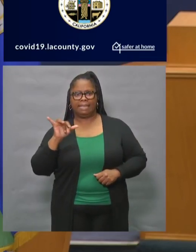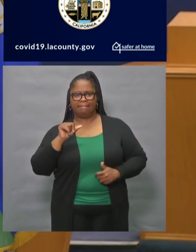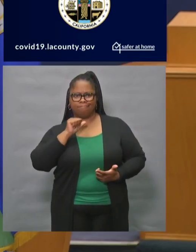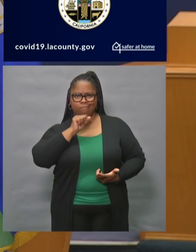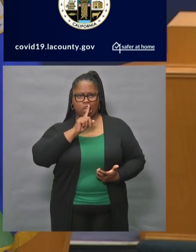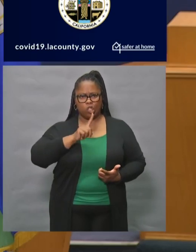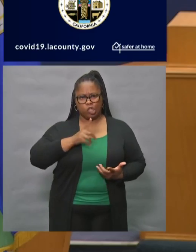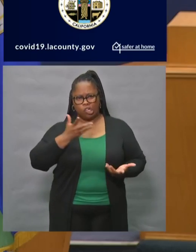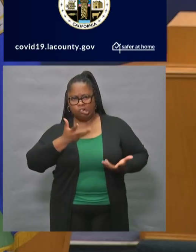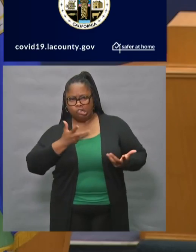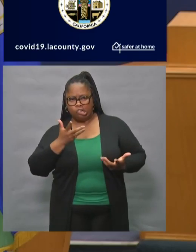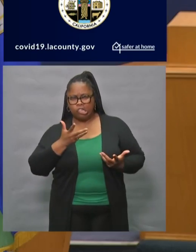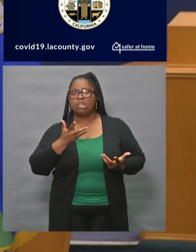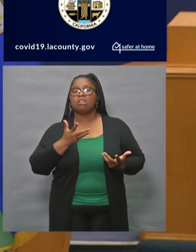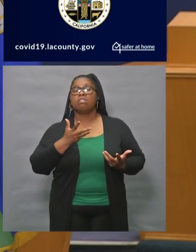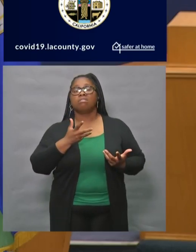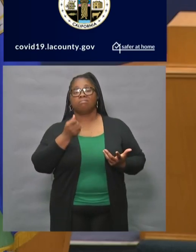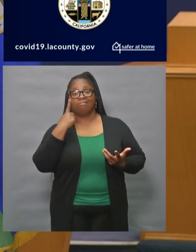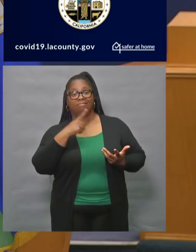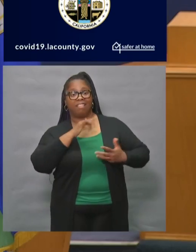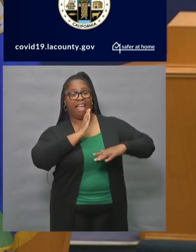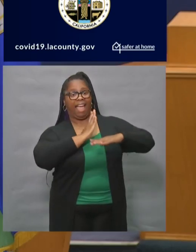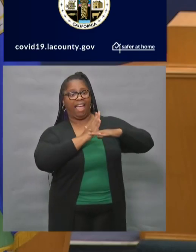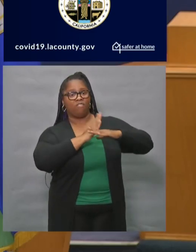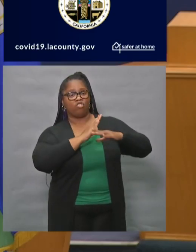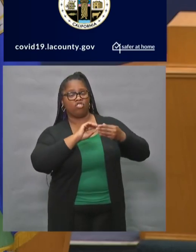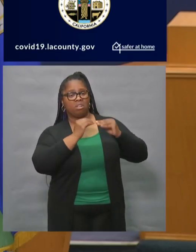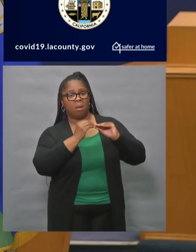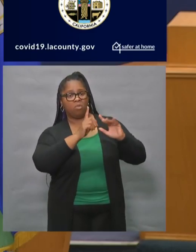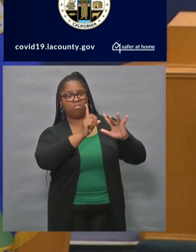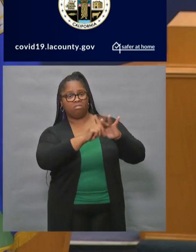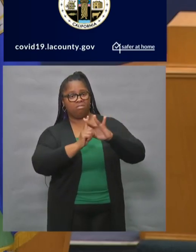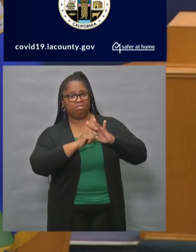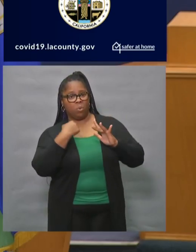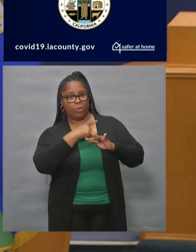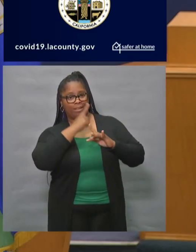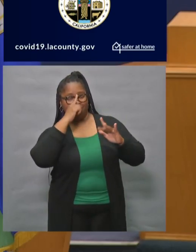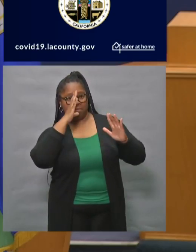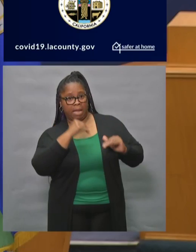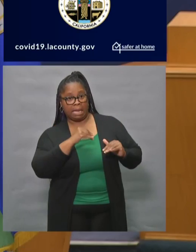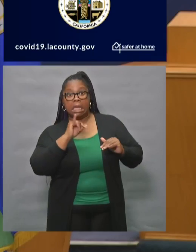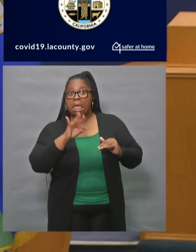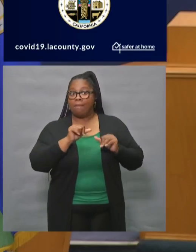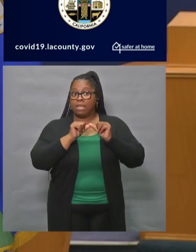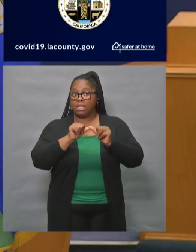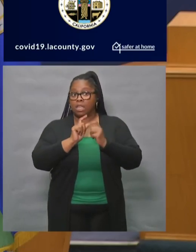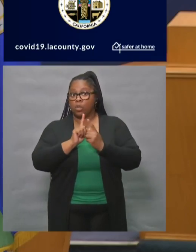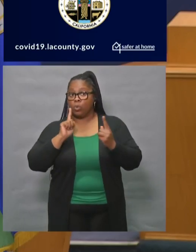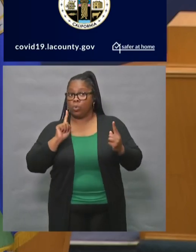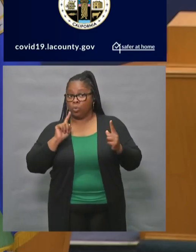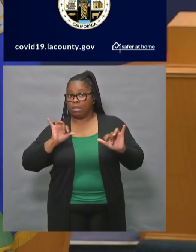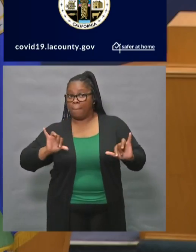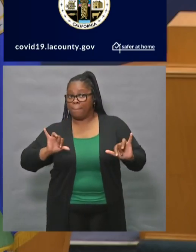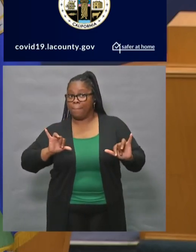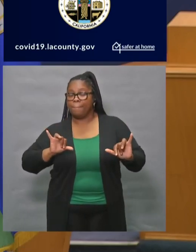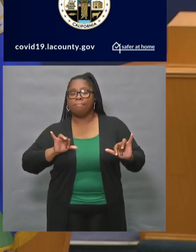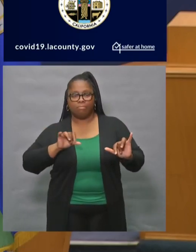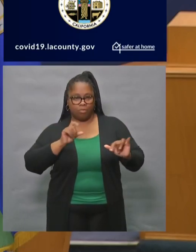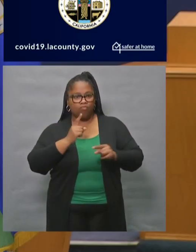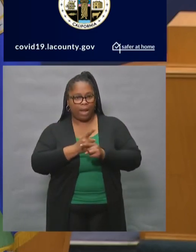ago, the average number of cases we expected if we maintained the current level of physical distancing was, as you correctly state,